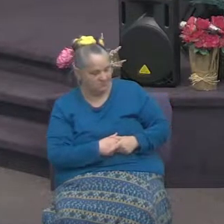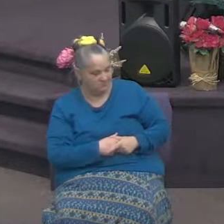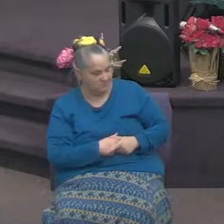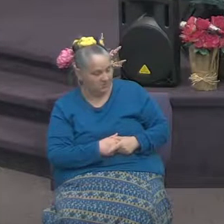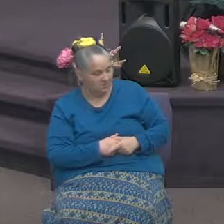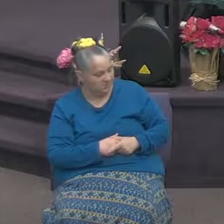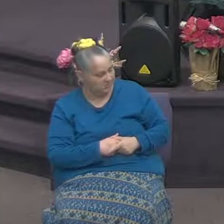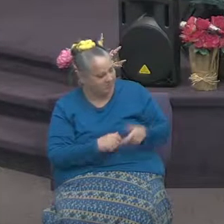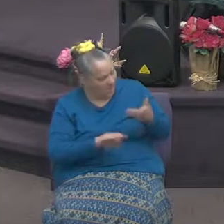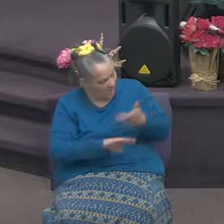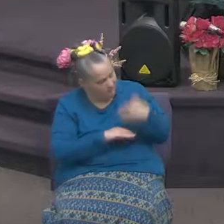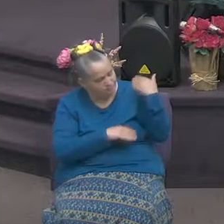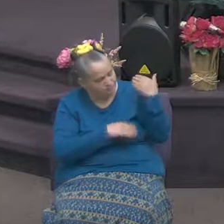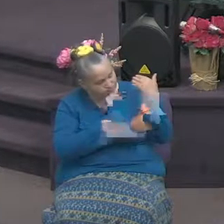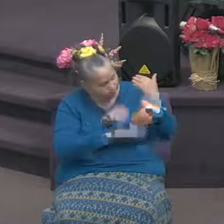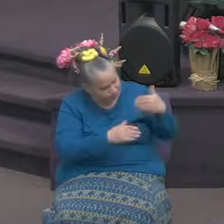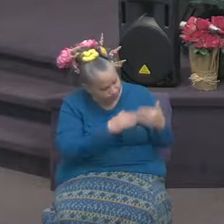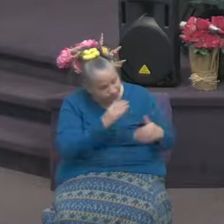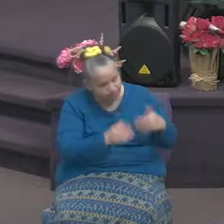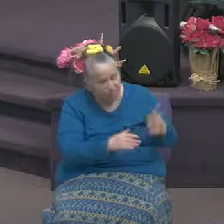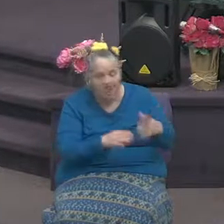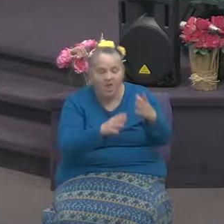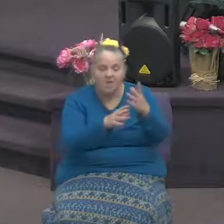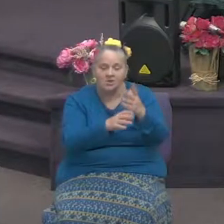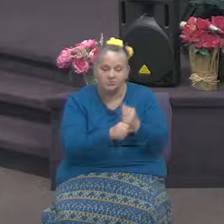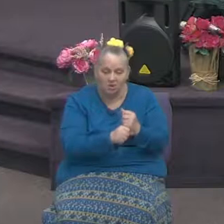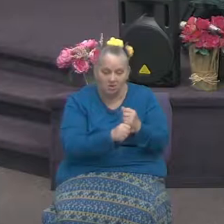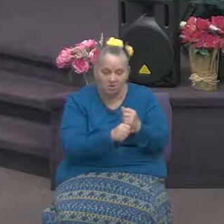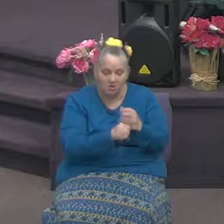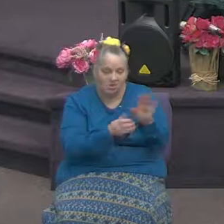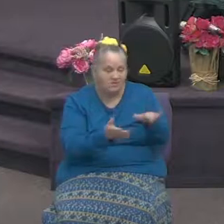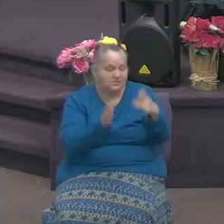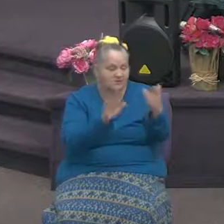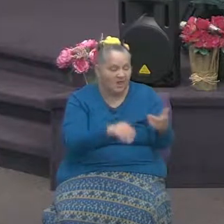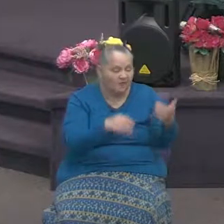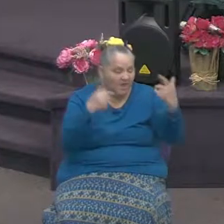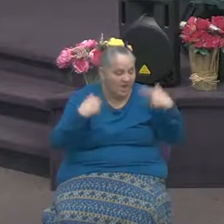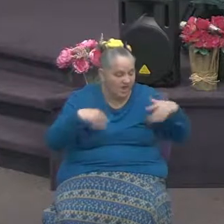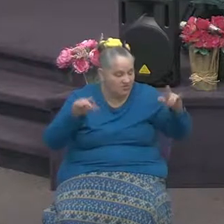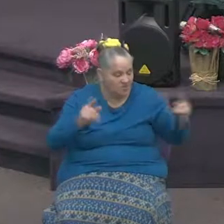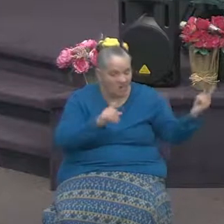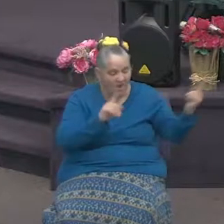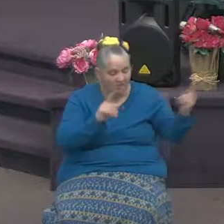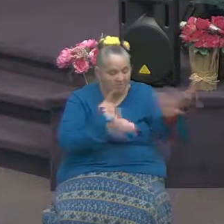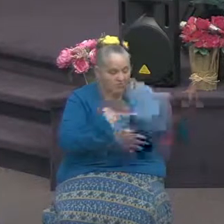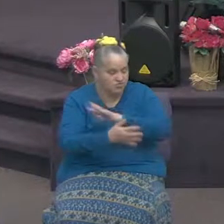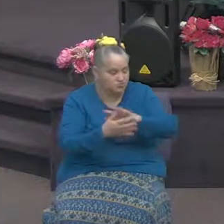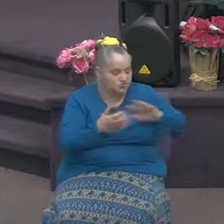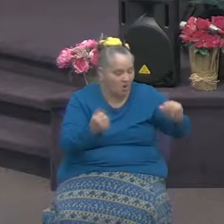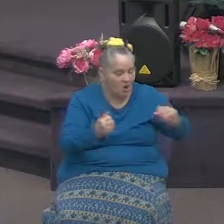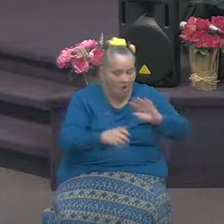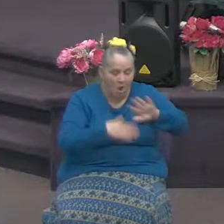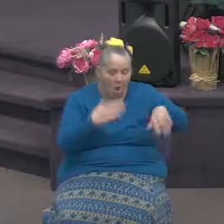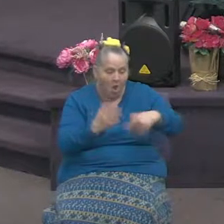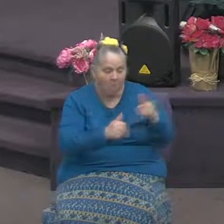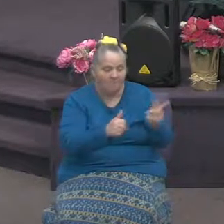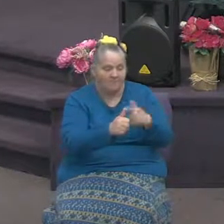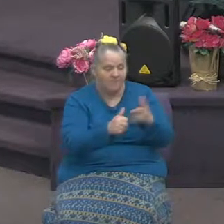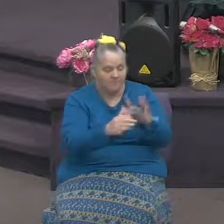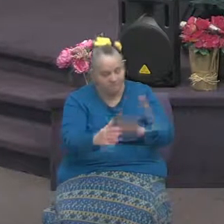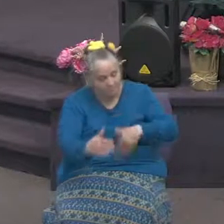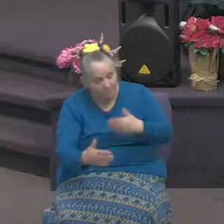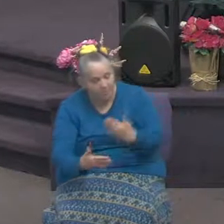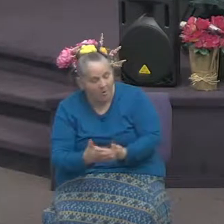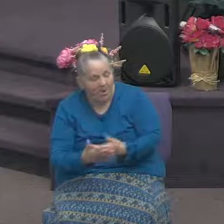And you see, after the process went, it took the death angel coming and destroying all the firstborn